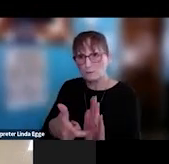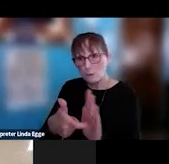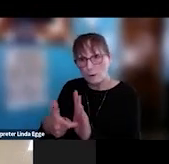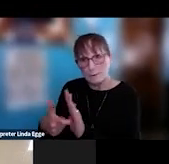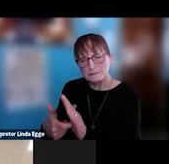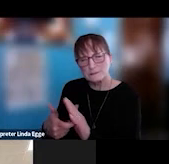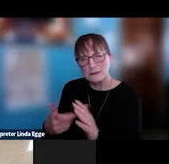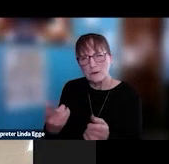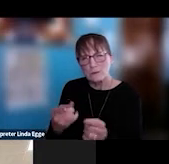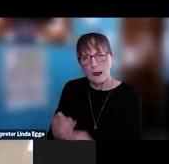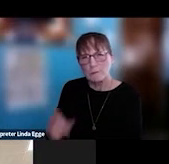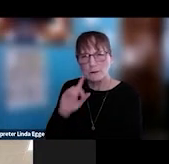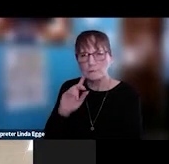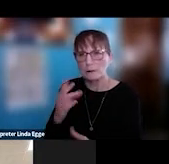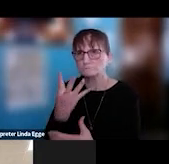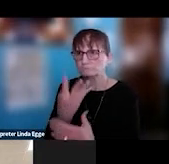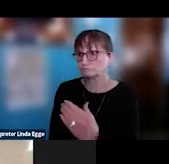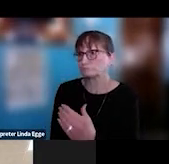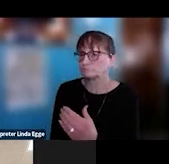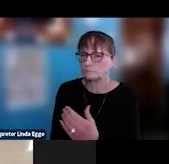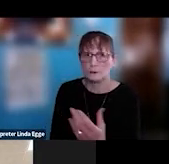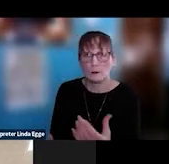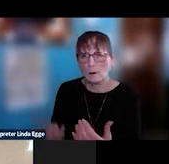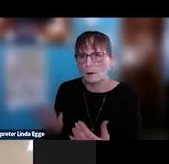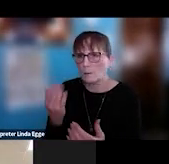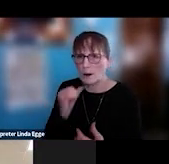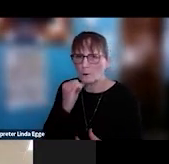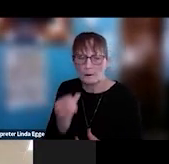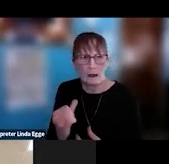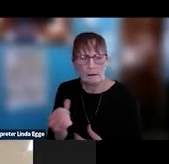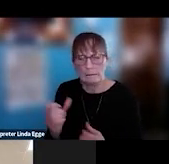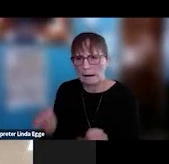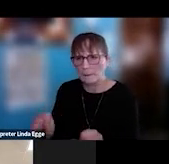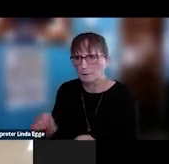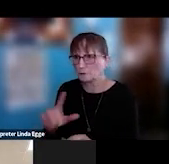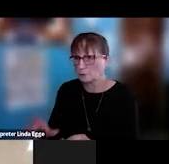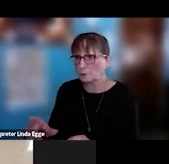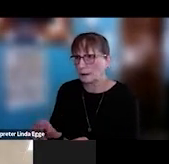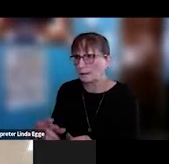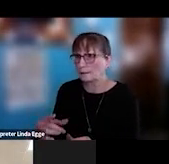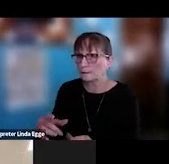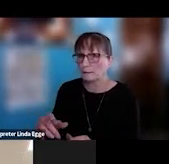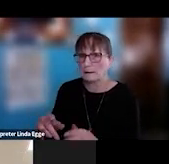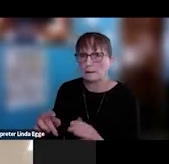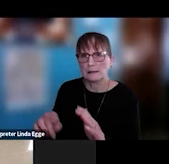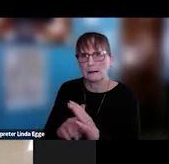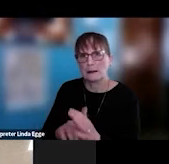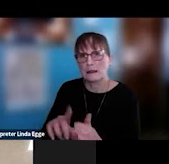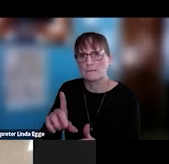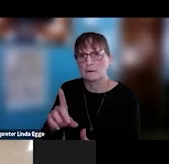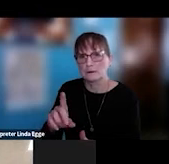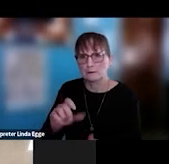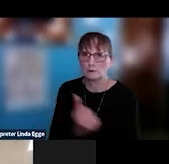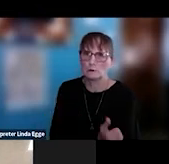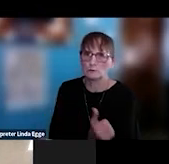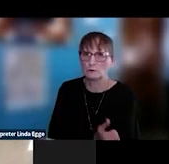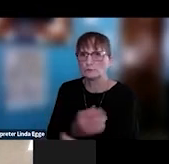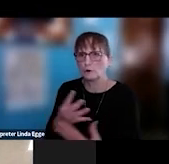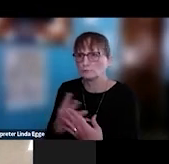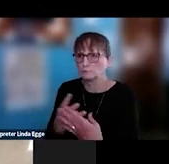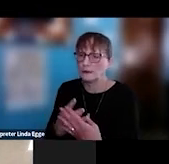happening? Why are things falling through the cracks? Why are we not able to get a negative drug screen? Why can I not return your children to you